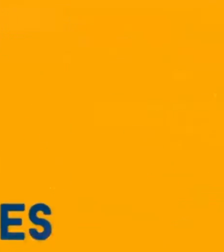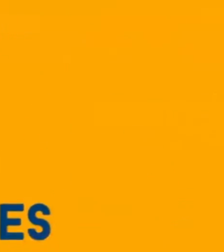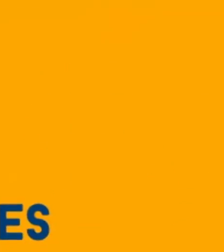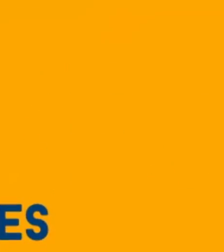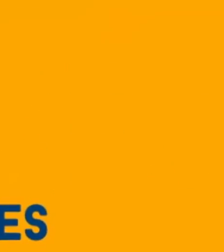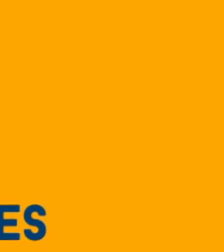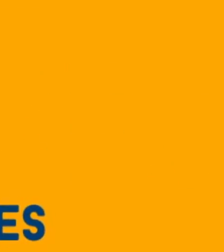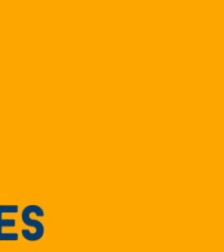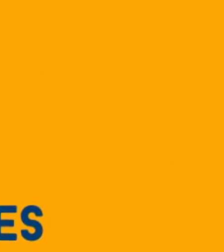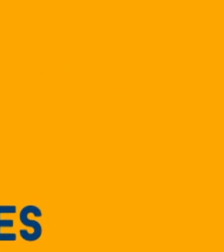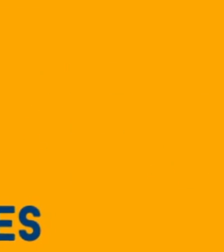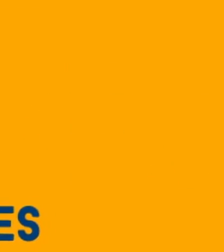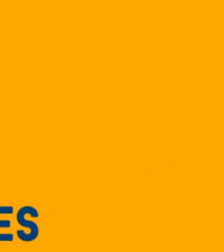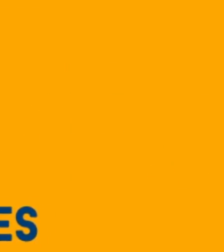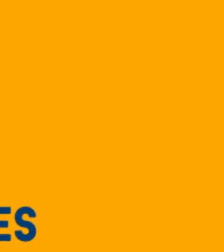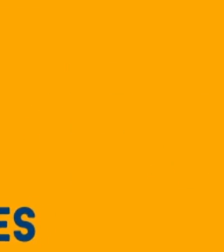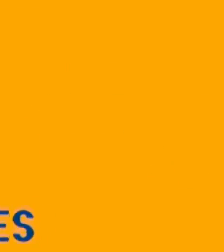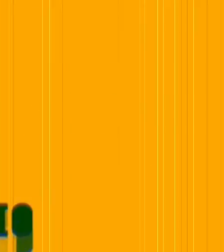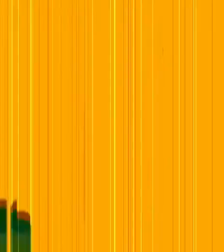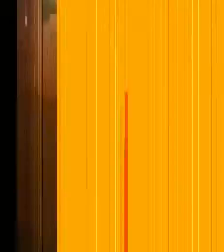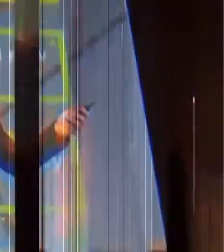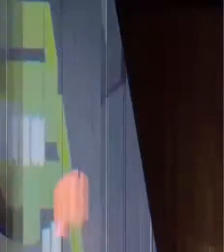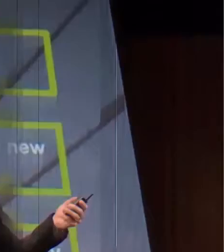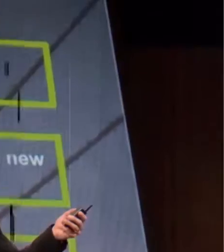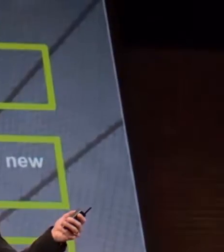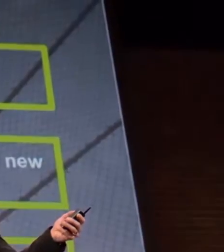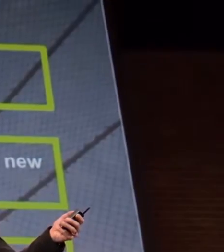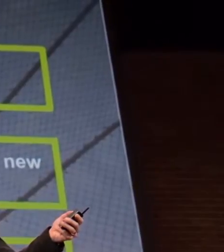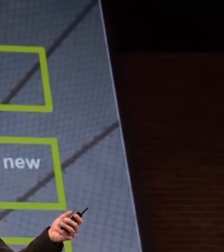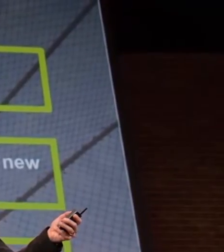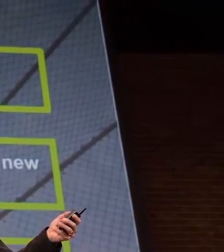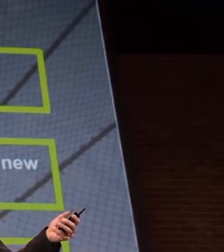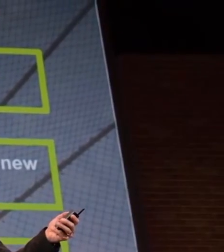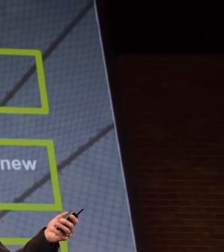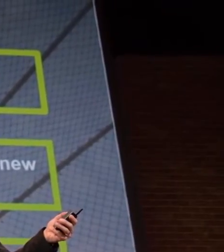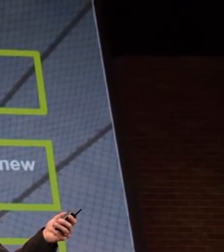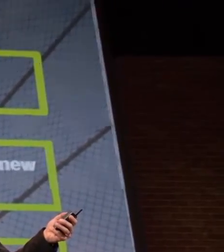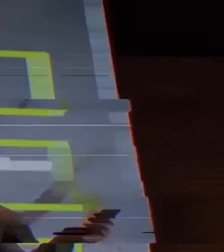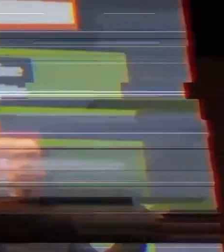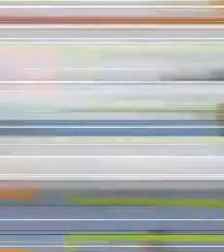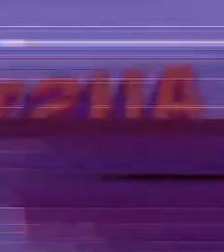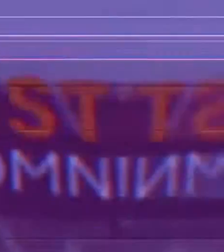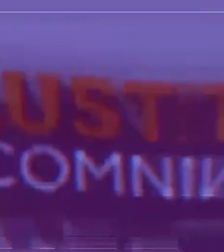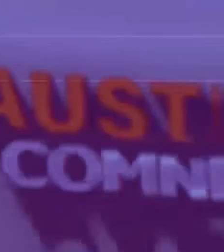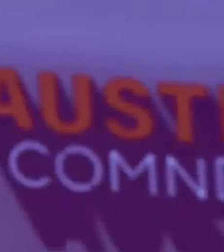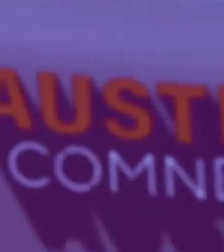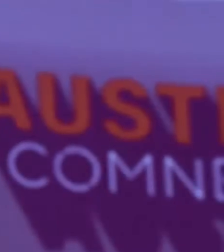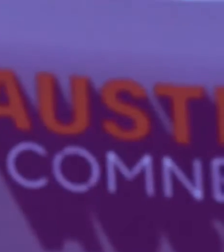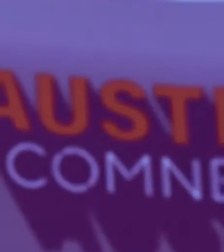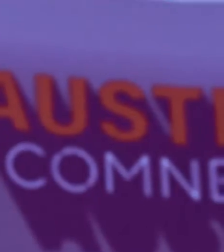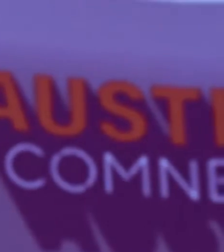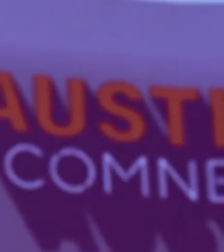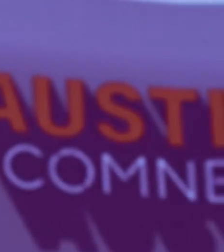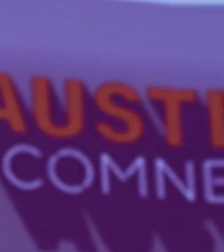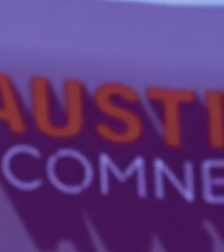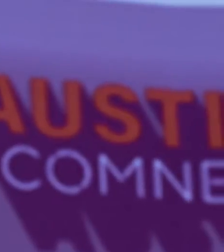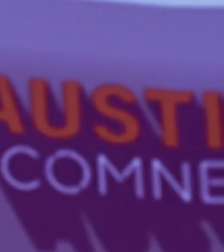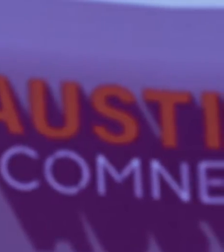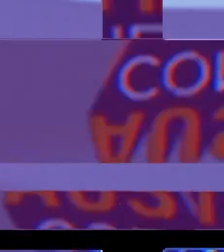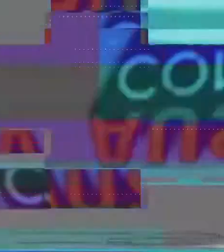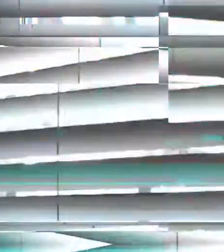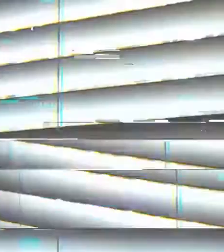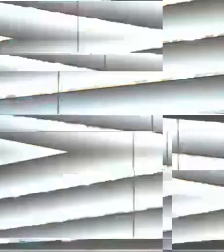the Clarence B. Jones Impact Award, an award that celebrates and promotes communications for good that have made a